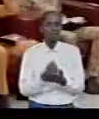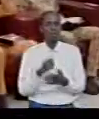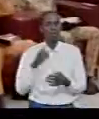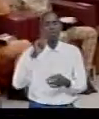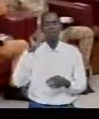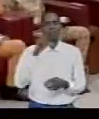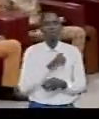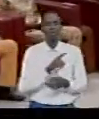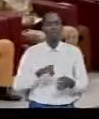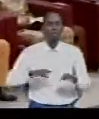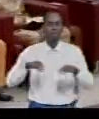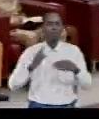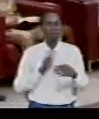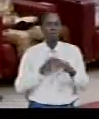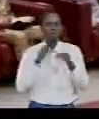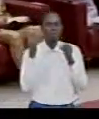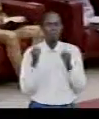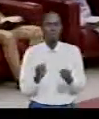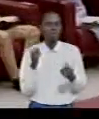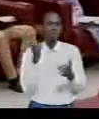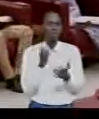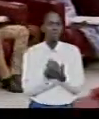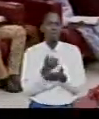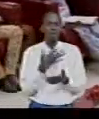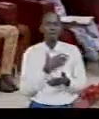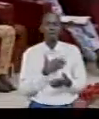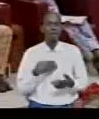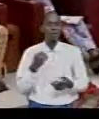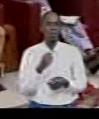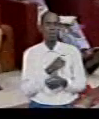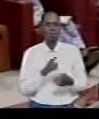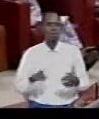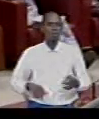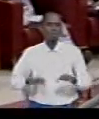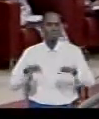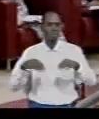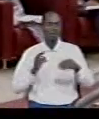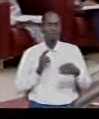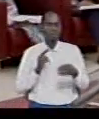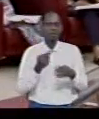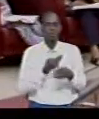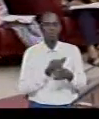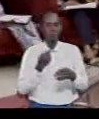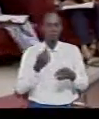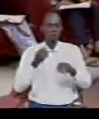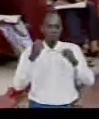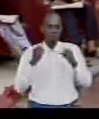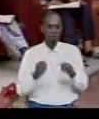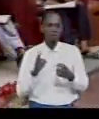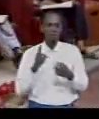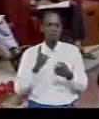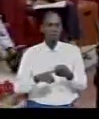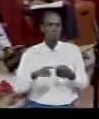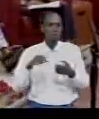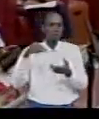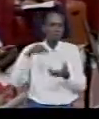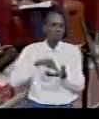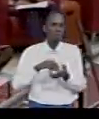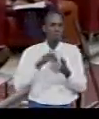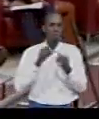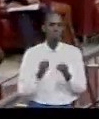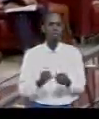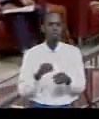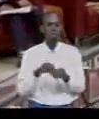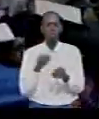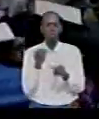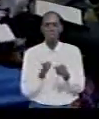power. And the Lord grant us the fortitude to stand firm in everything, every day,